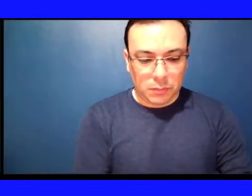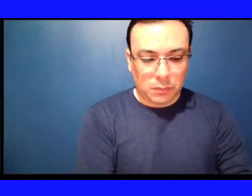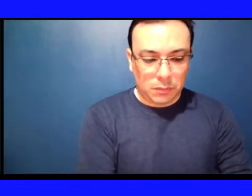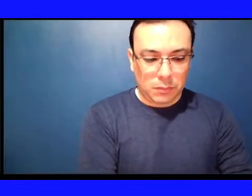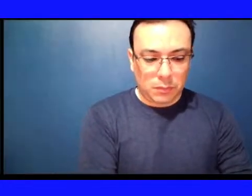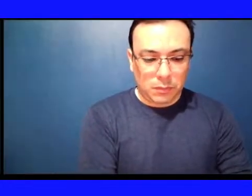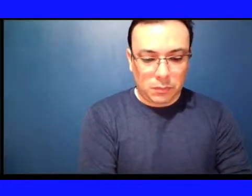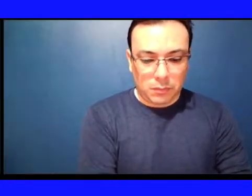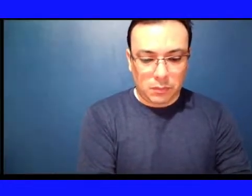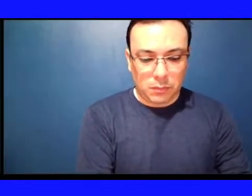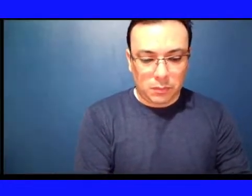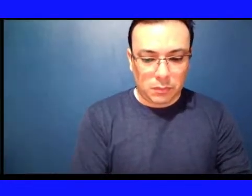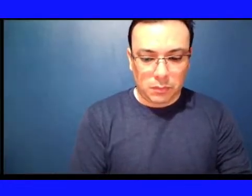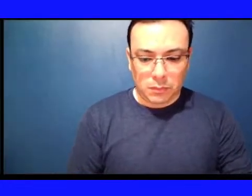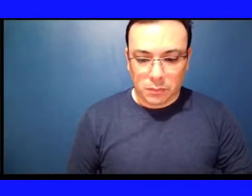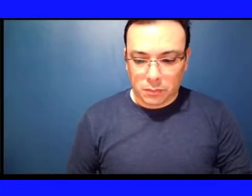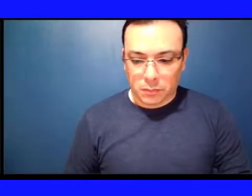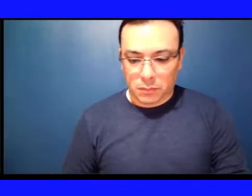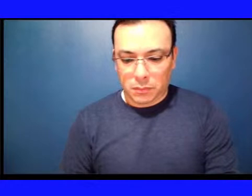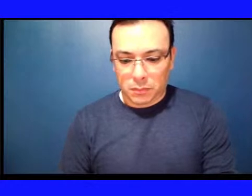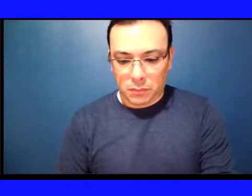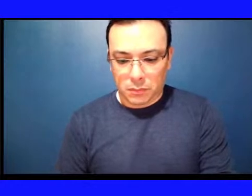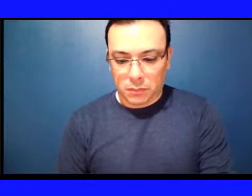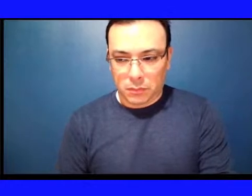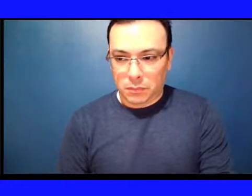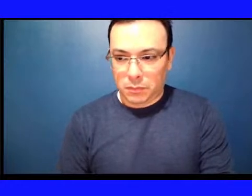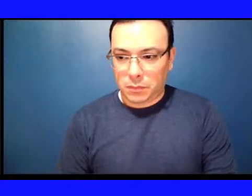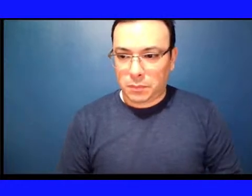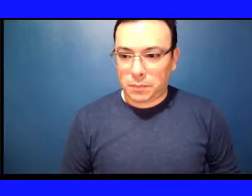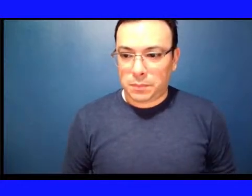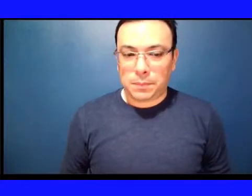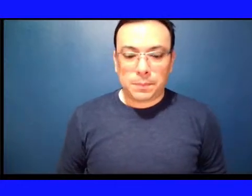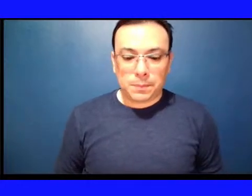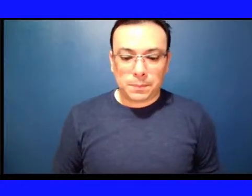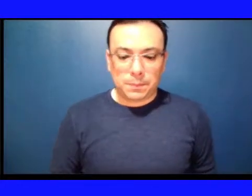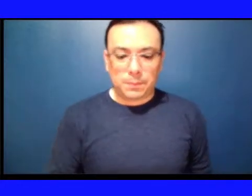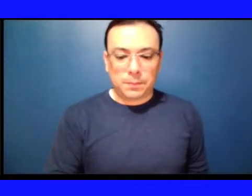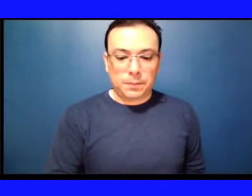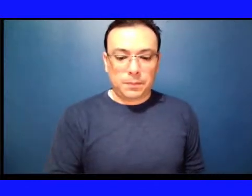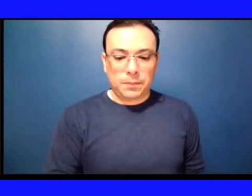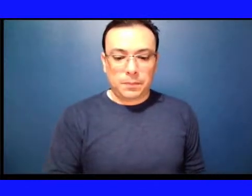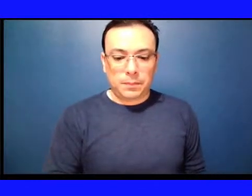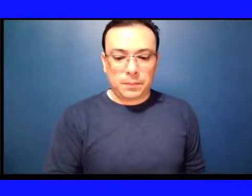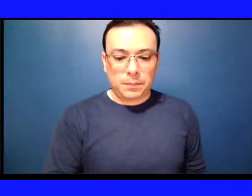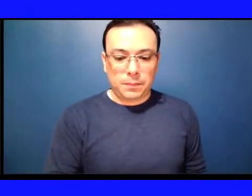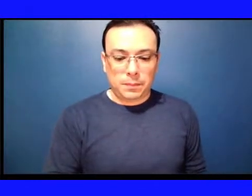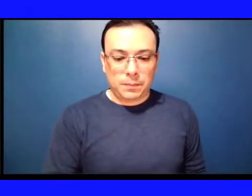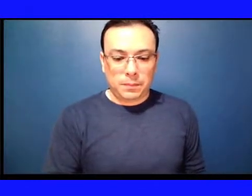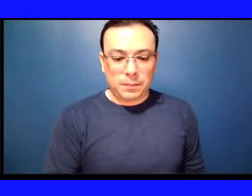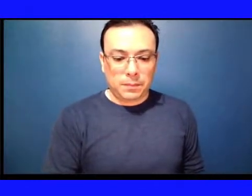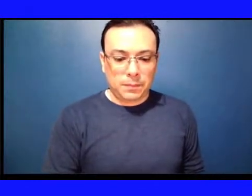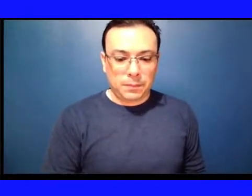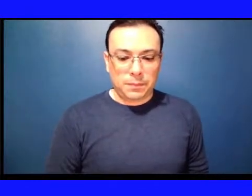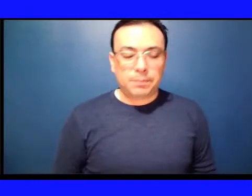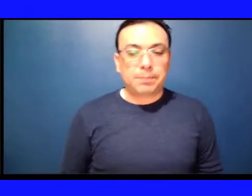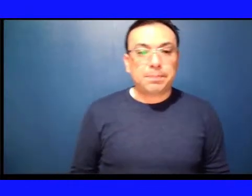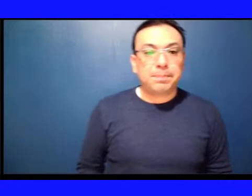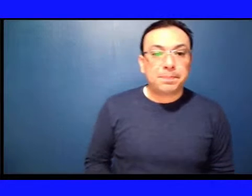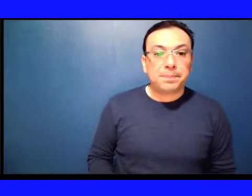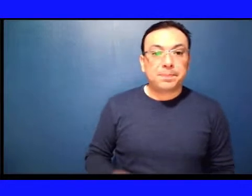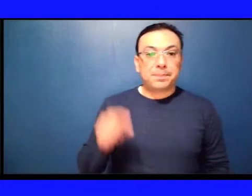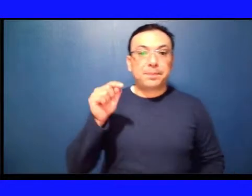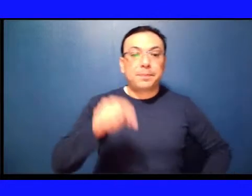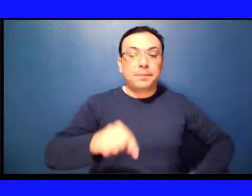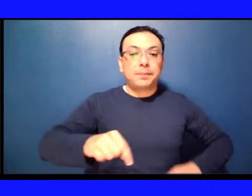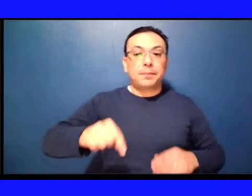vote. Jose? Yes. Dr. Allen is representing Dr. Katz. Dr. Allen?